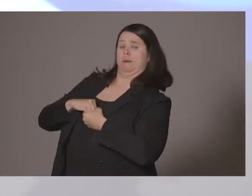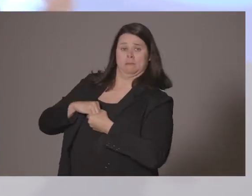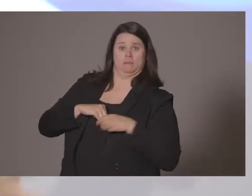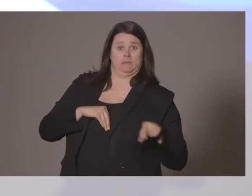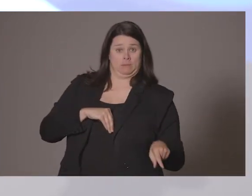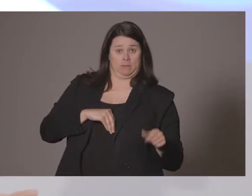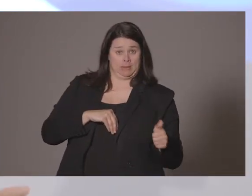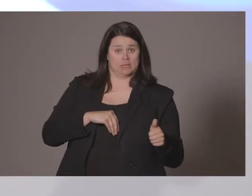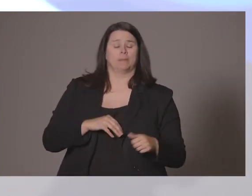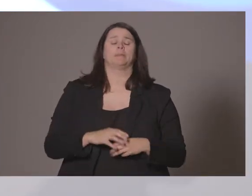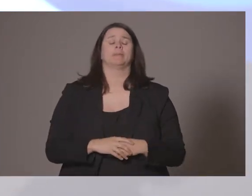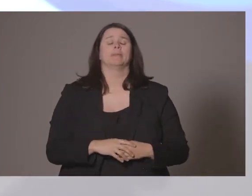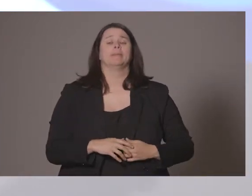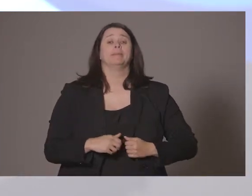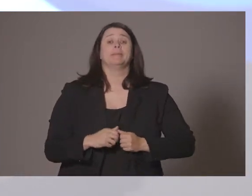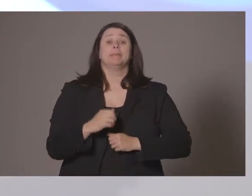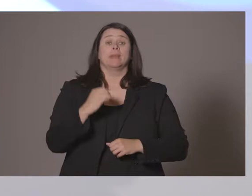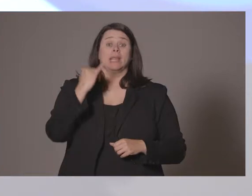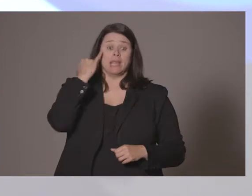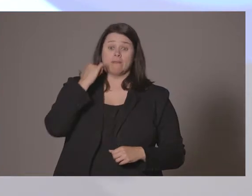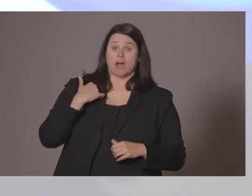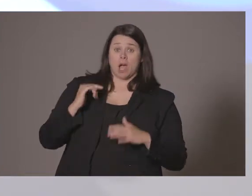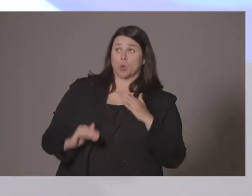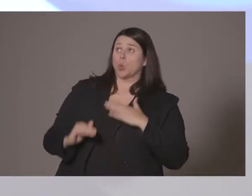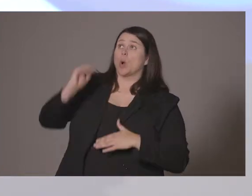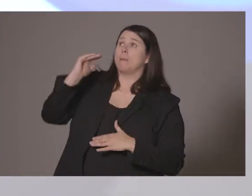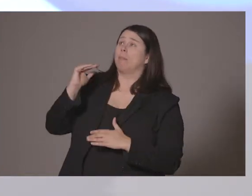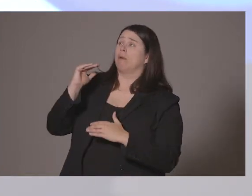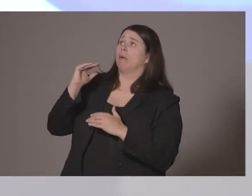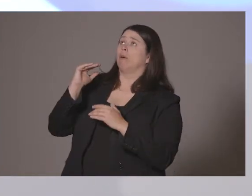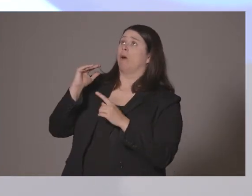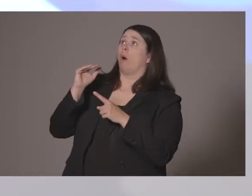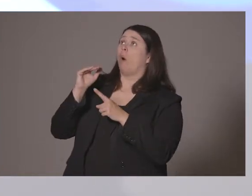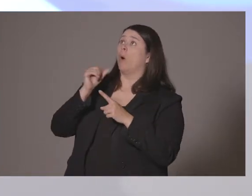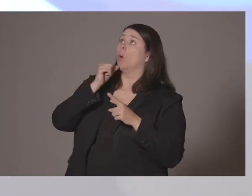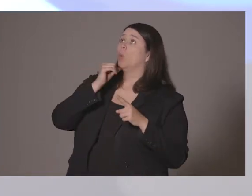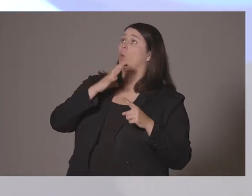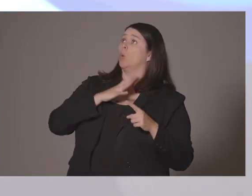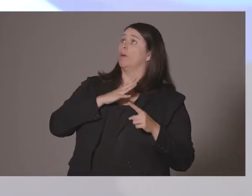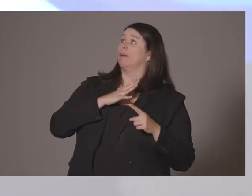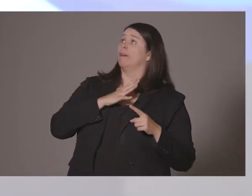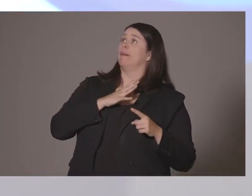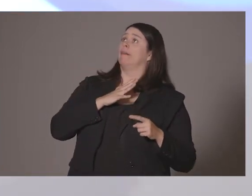covertly and overtly reminded that feminine people are supposed to be a